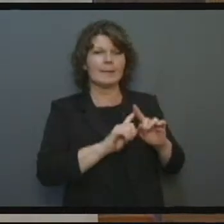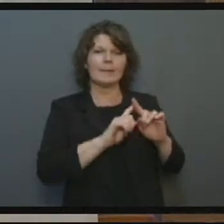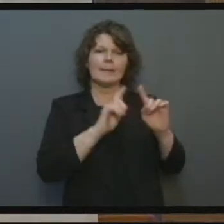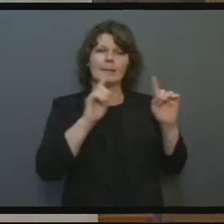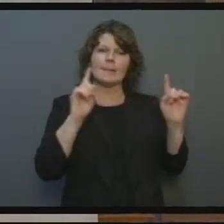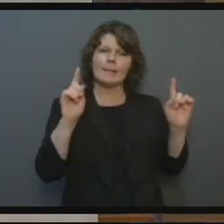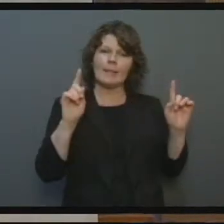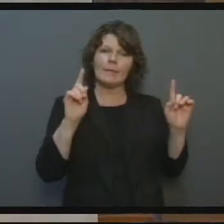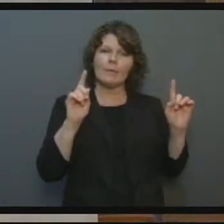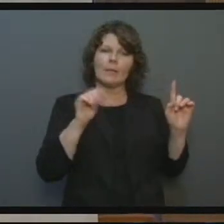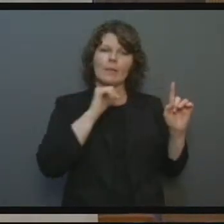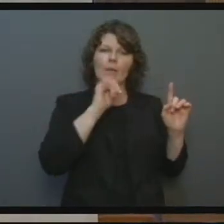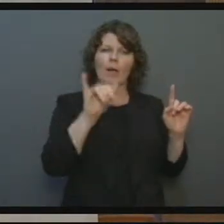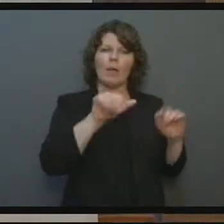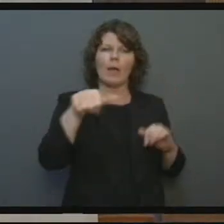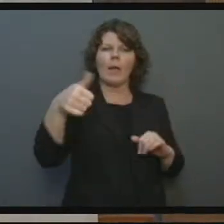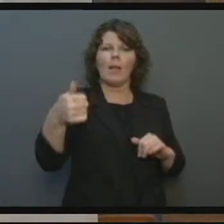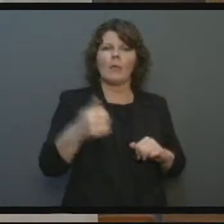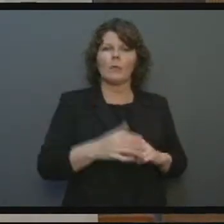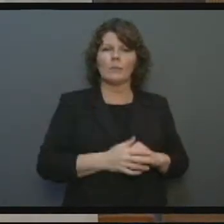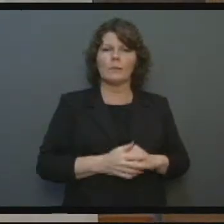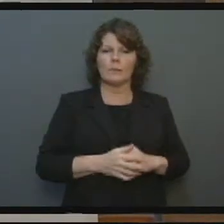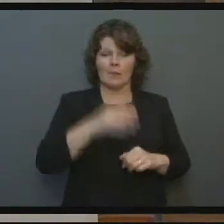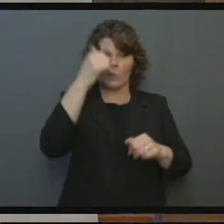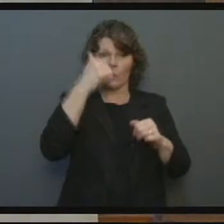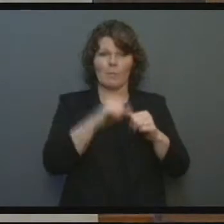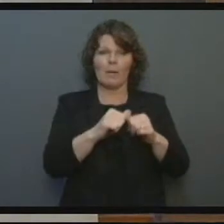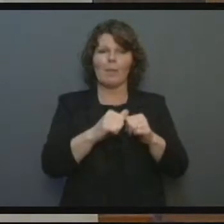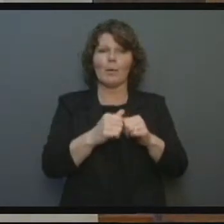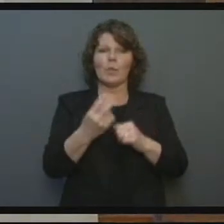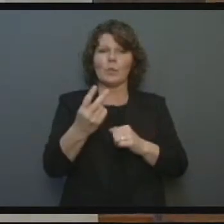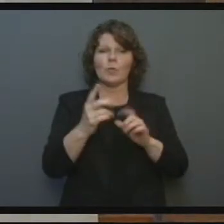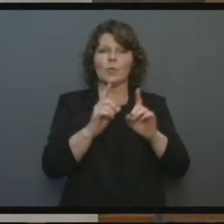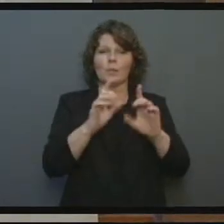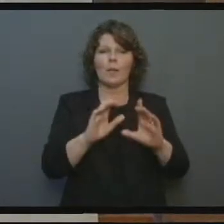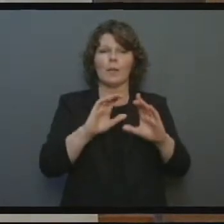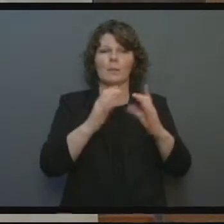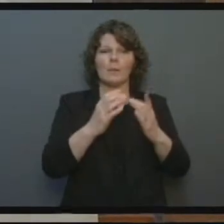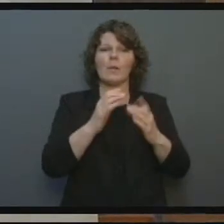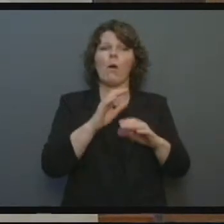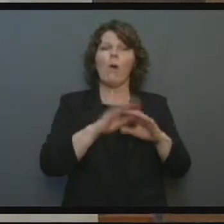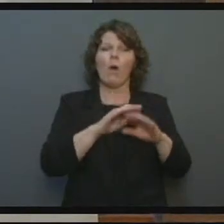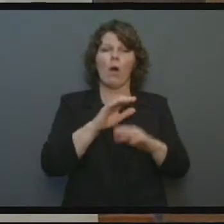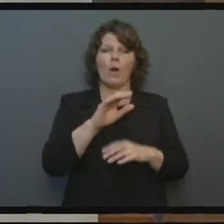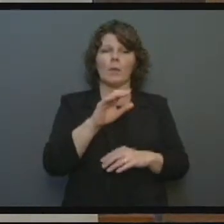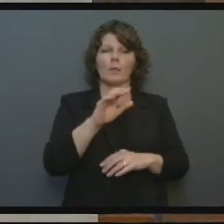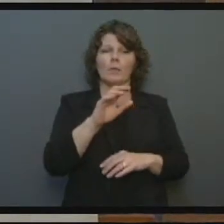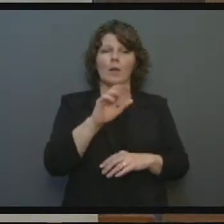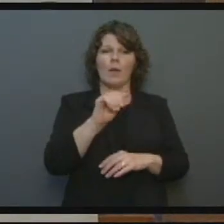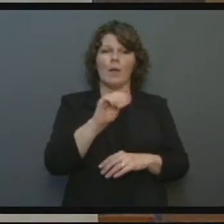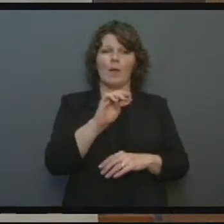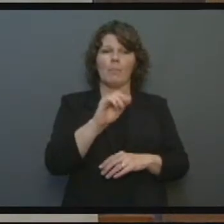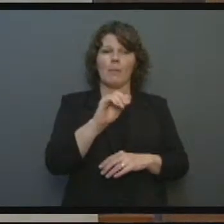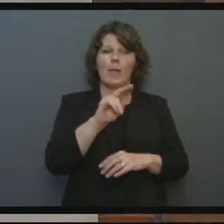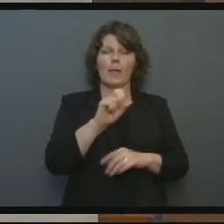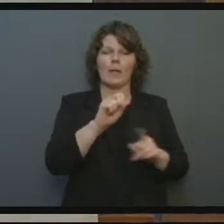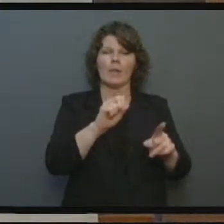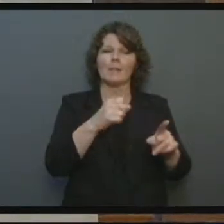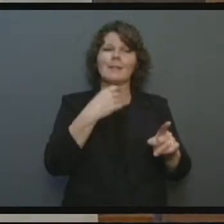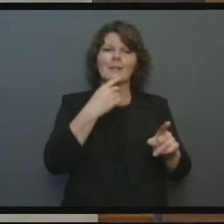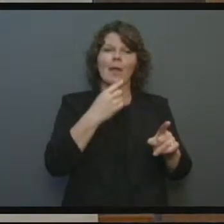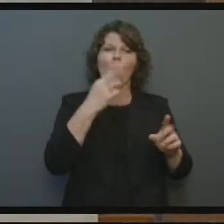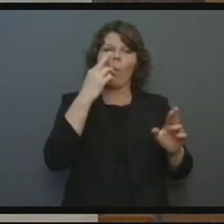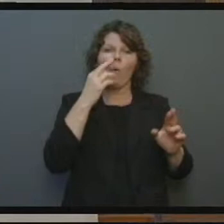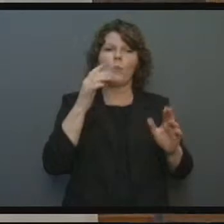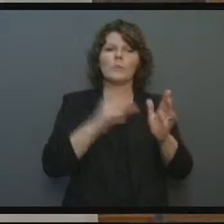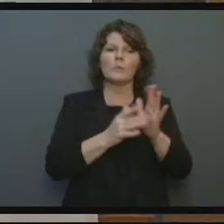that he wasn't like all the rest. Remember the words of the two disciples on the road to Emmaus. They said, "We had hoped that he was the one to redeem